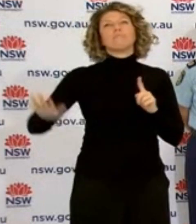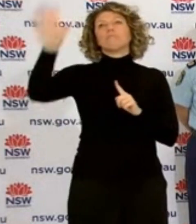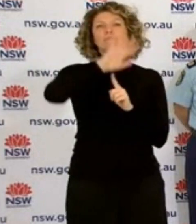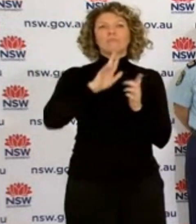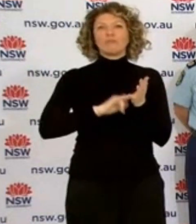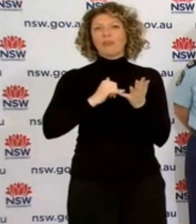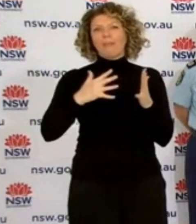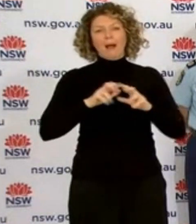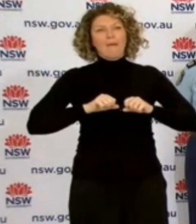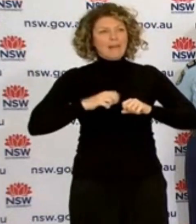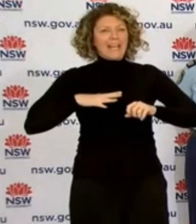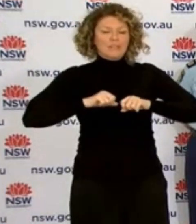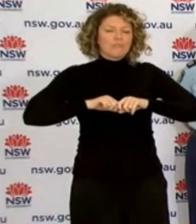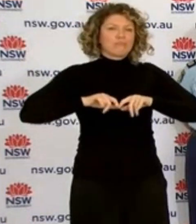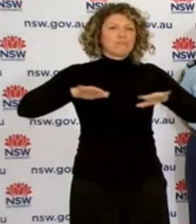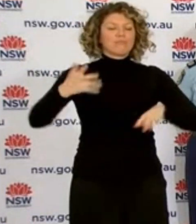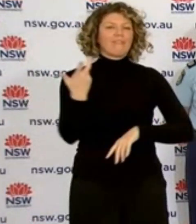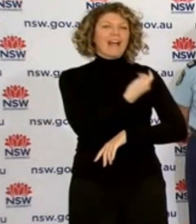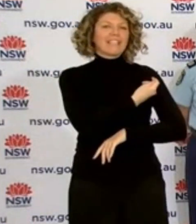vaccine rollout that is underway.